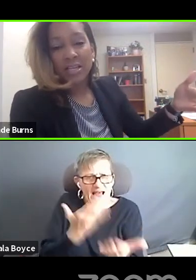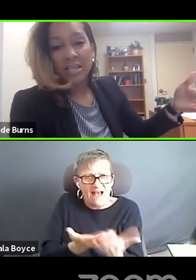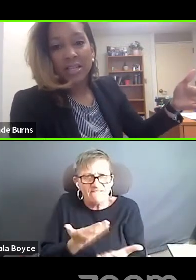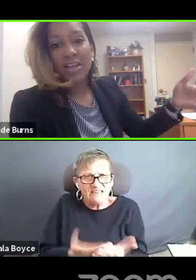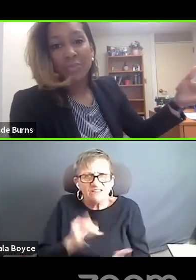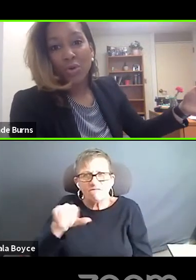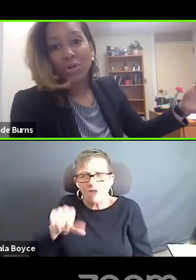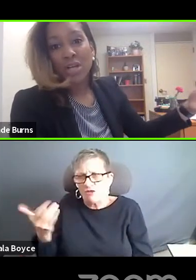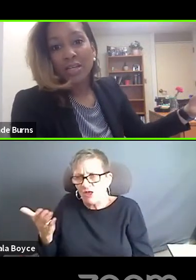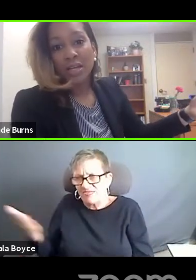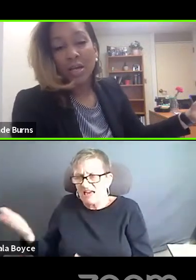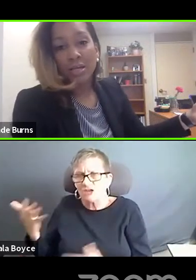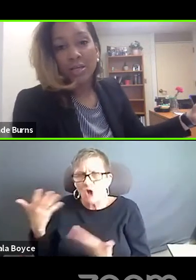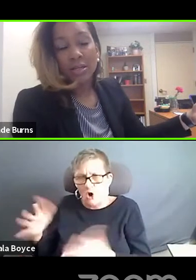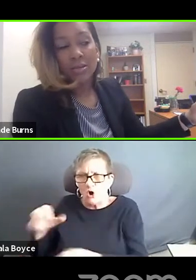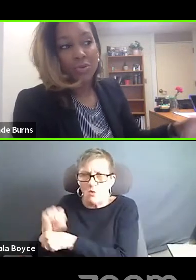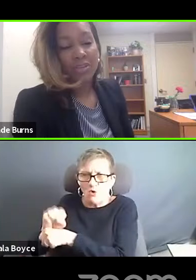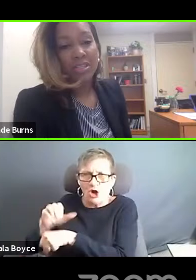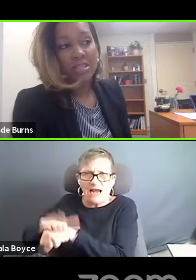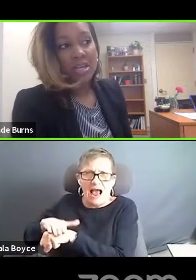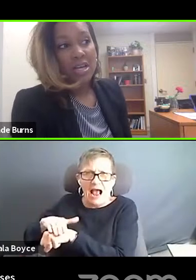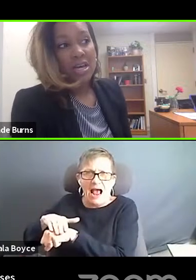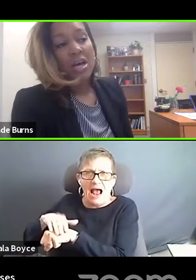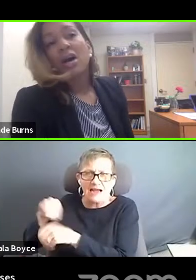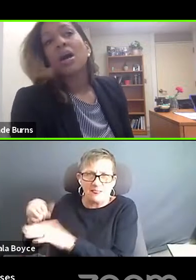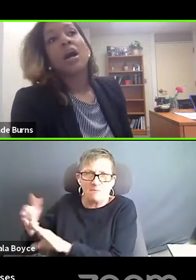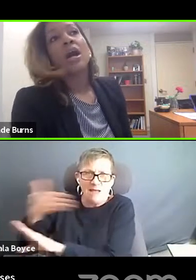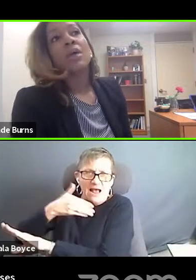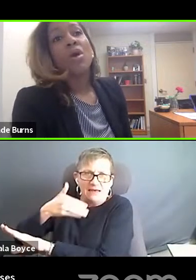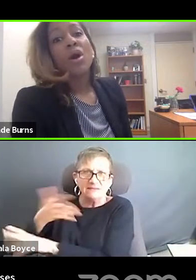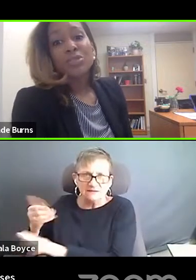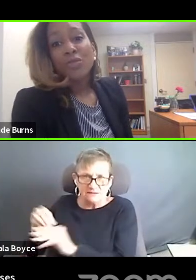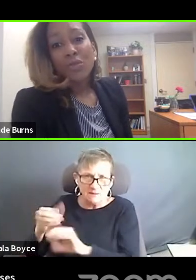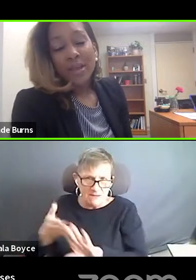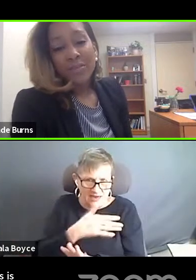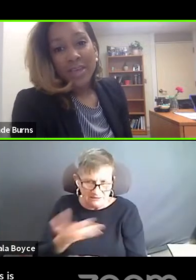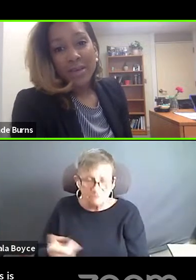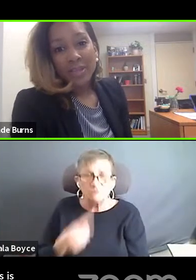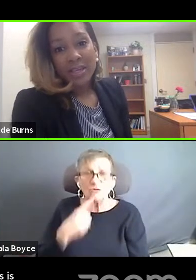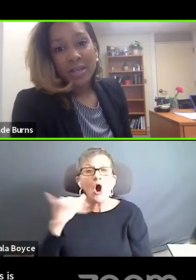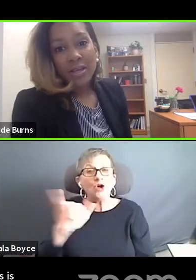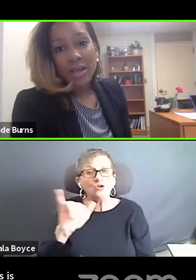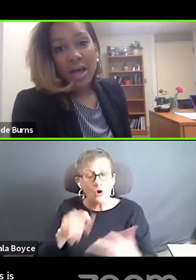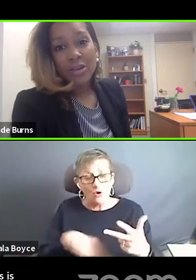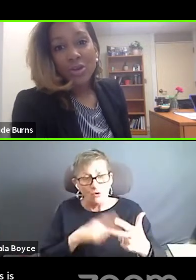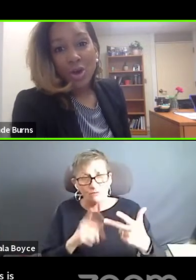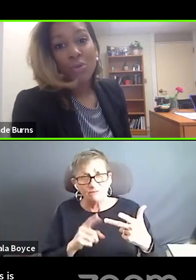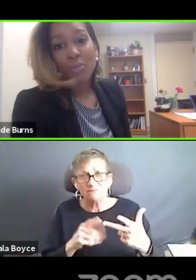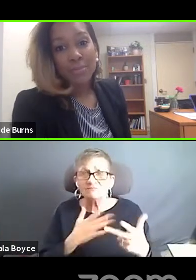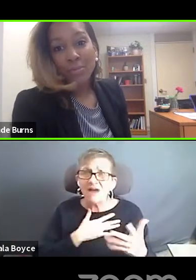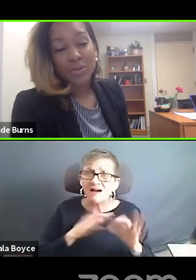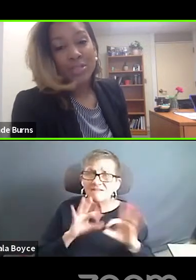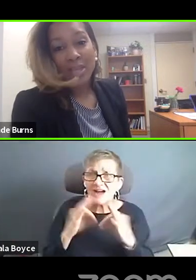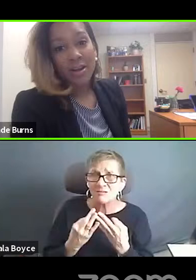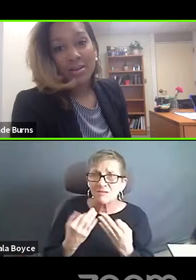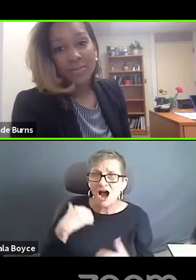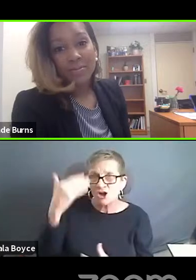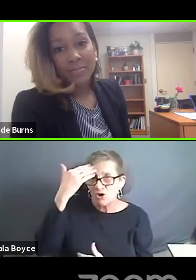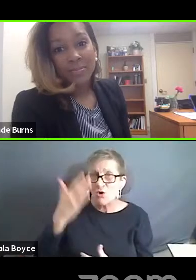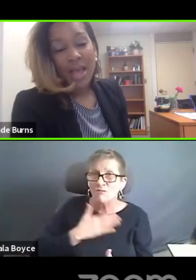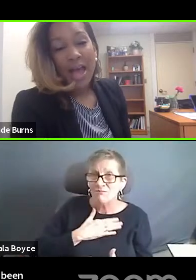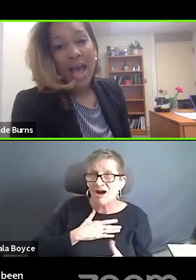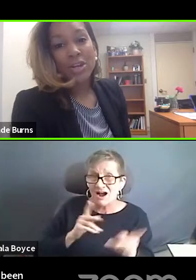things that have been worked on in previous. Also, for my family, I know my people were